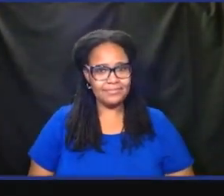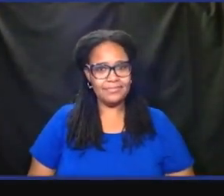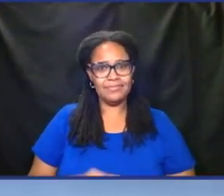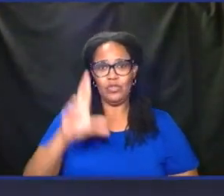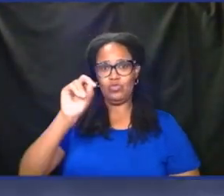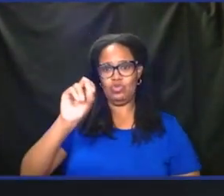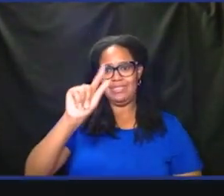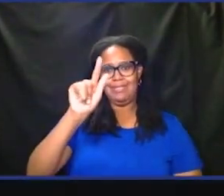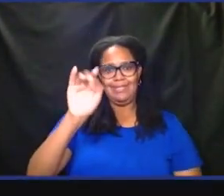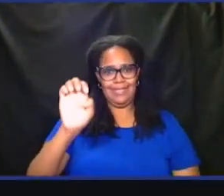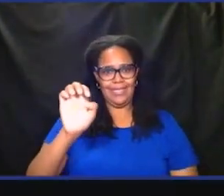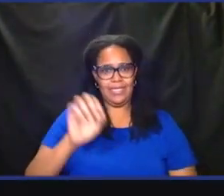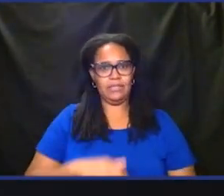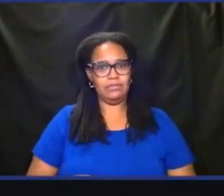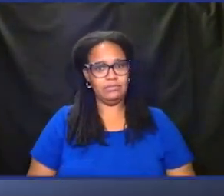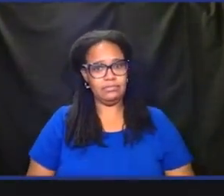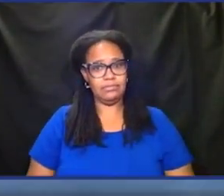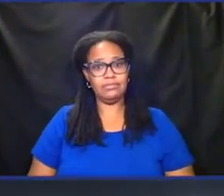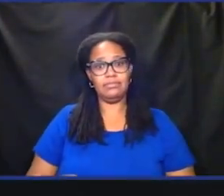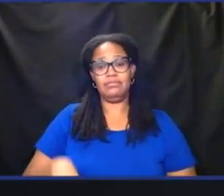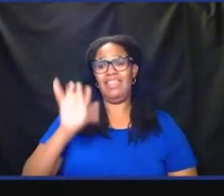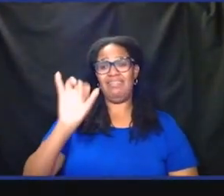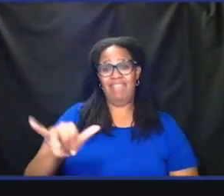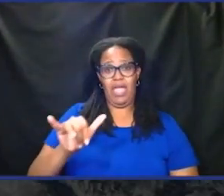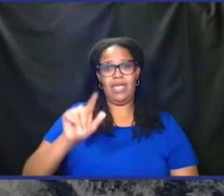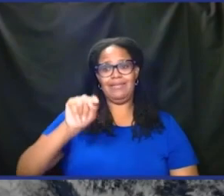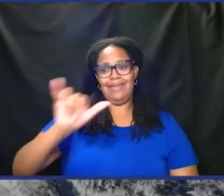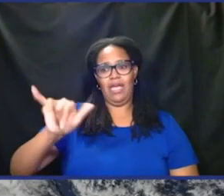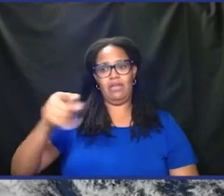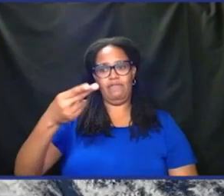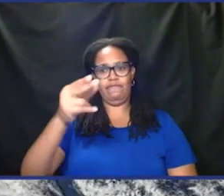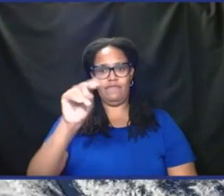Yolanda was really very, very scary.